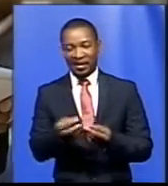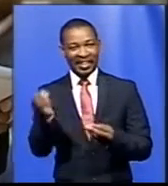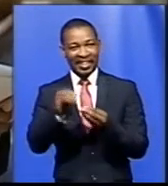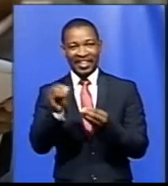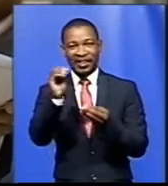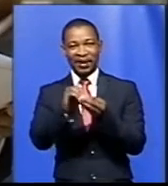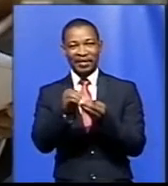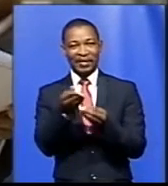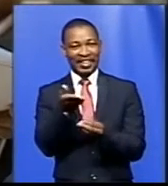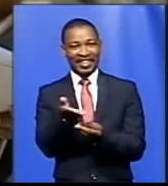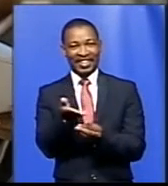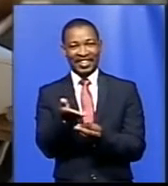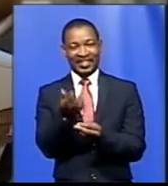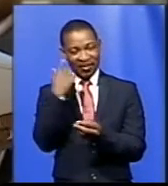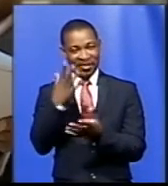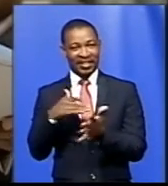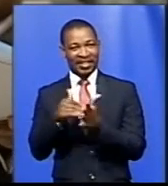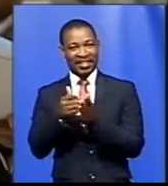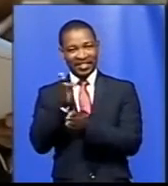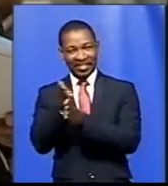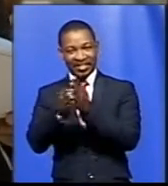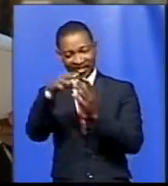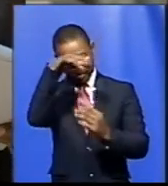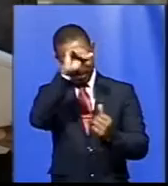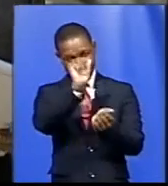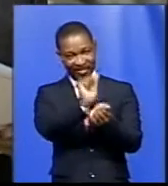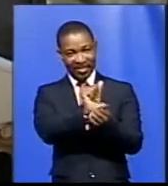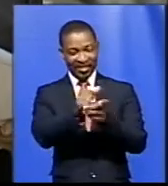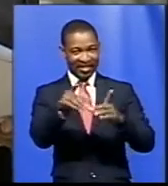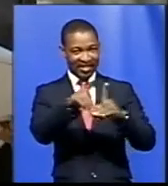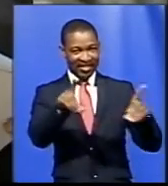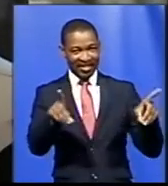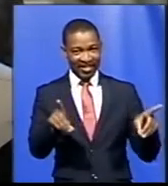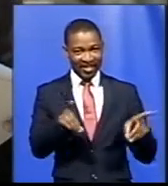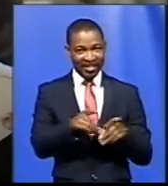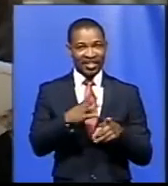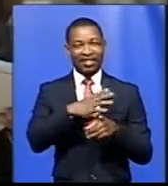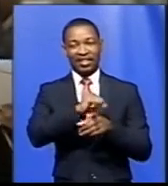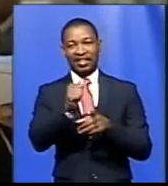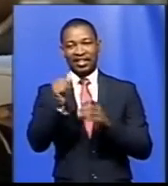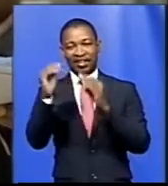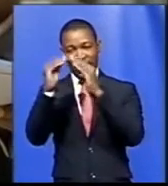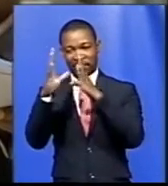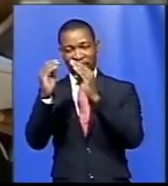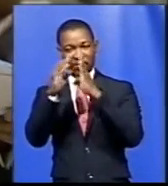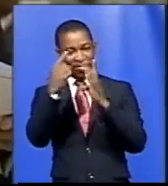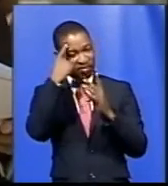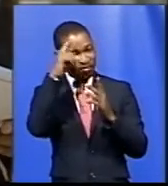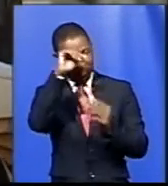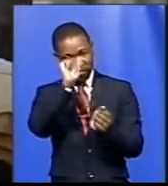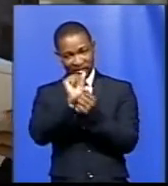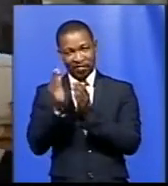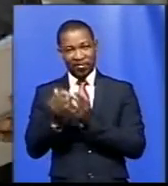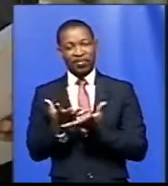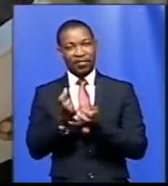In addition, the allocation caters for construction of police stations as well as staff houses in the different locations in order to